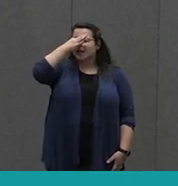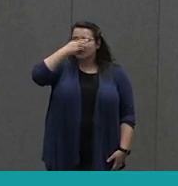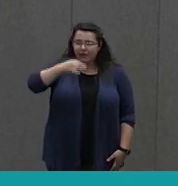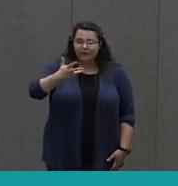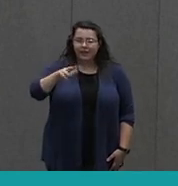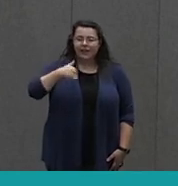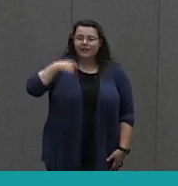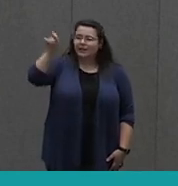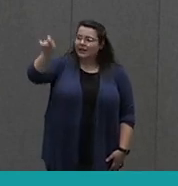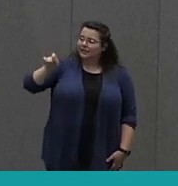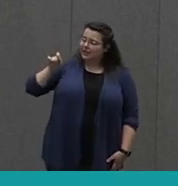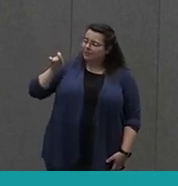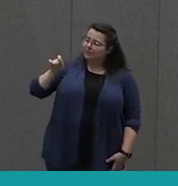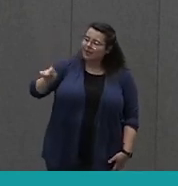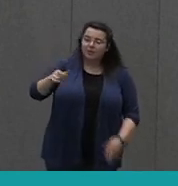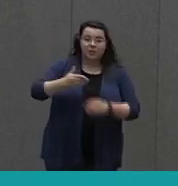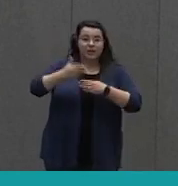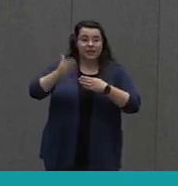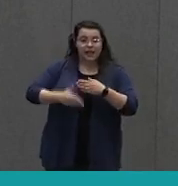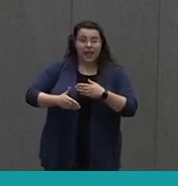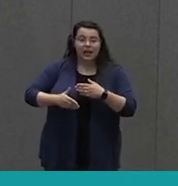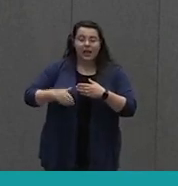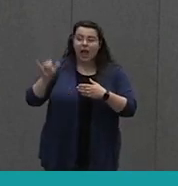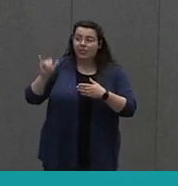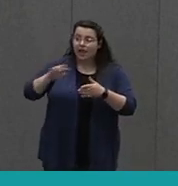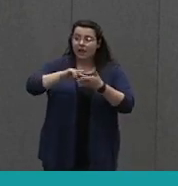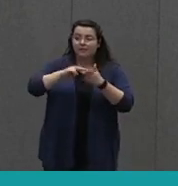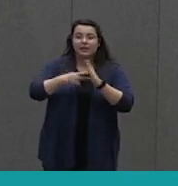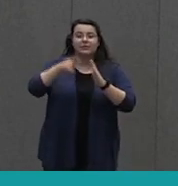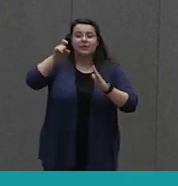helmet. Buckle you in.